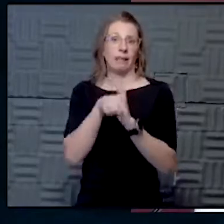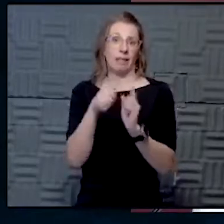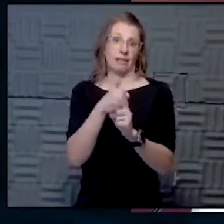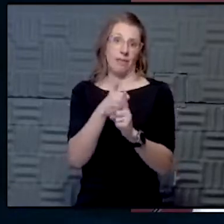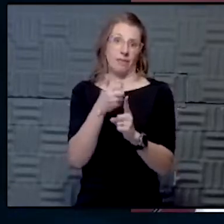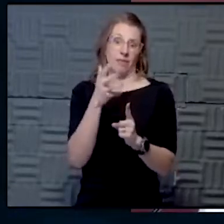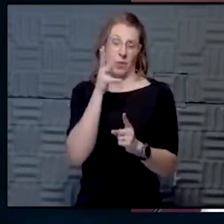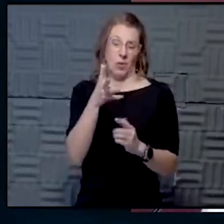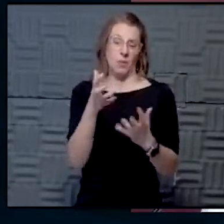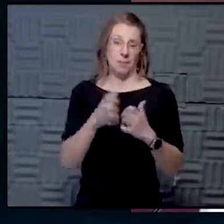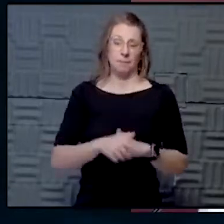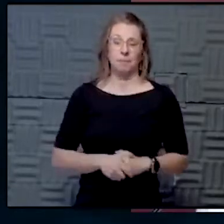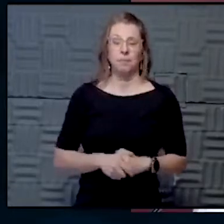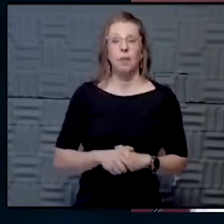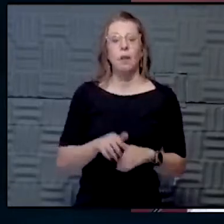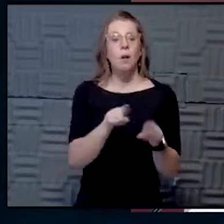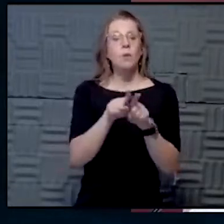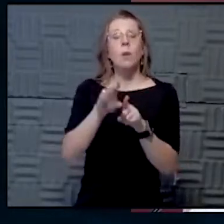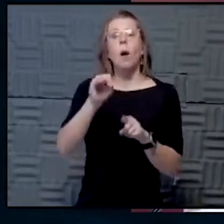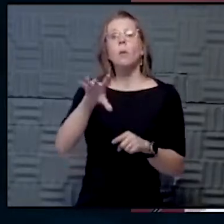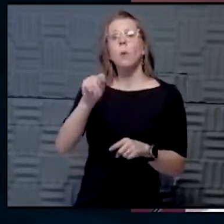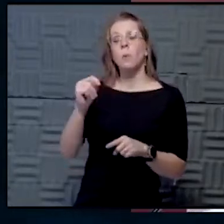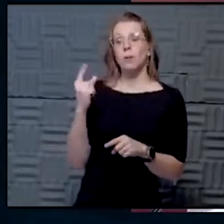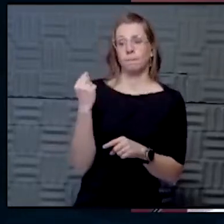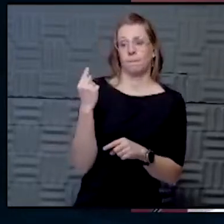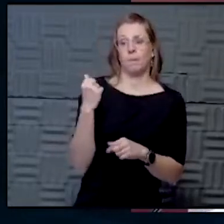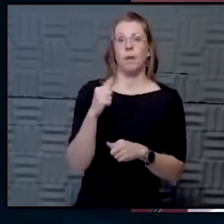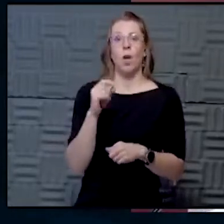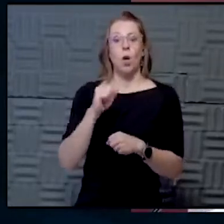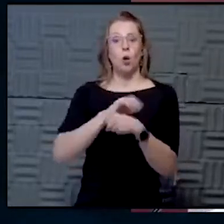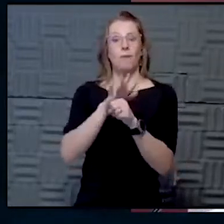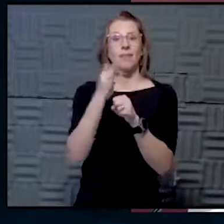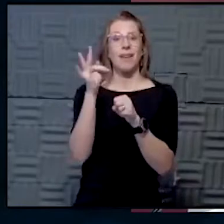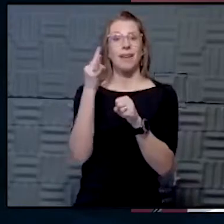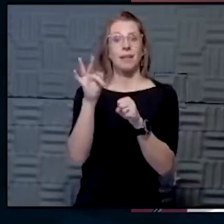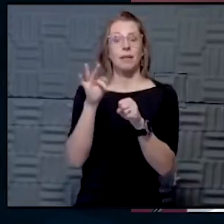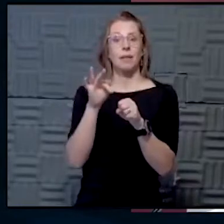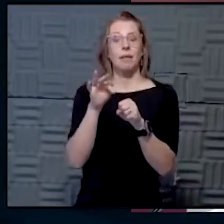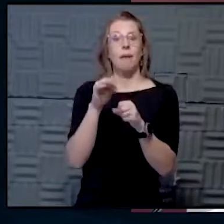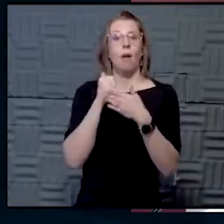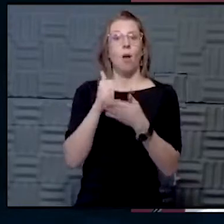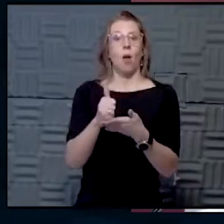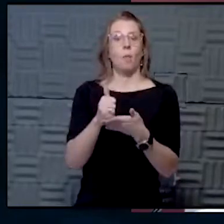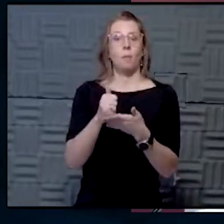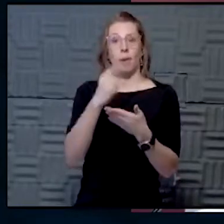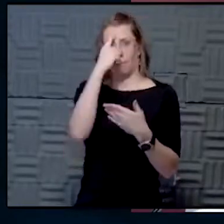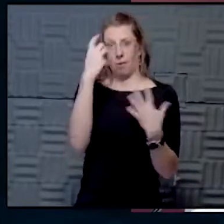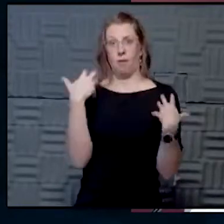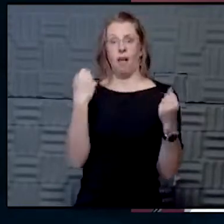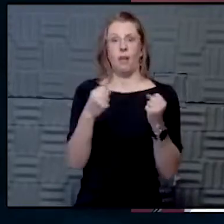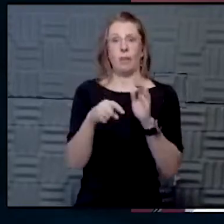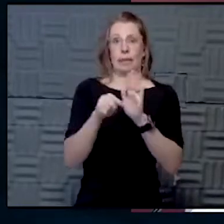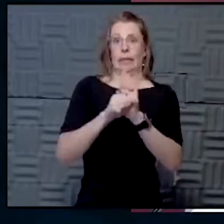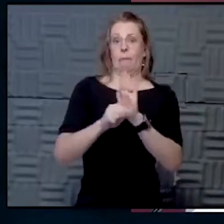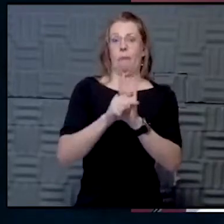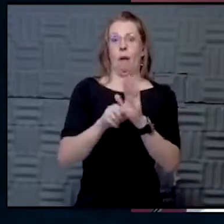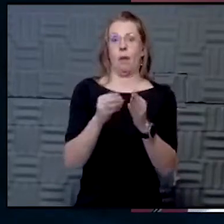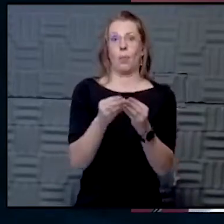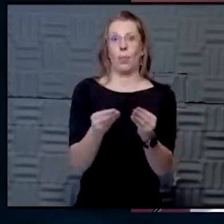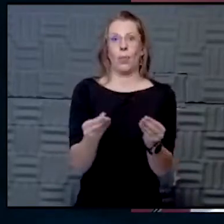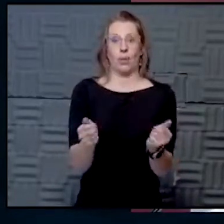Also in October, you said that COVID-19 was helping to fade the stigma around mental health. Do you still believe that's